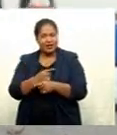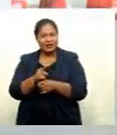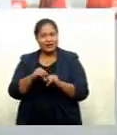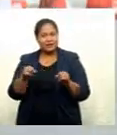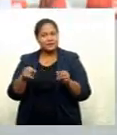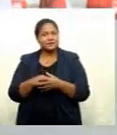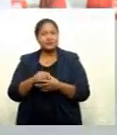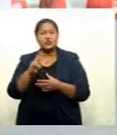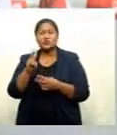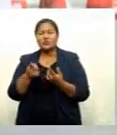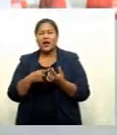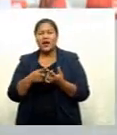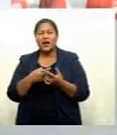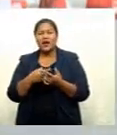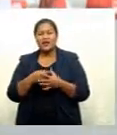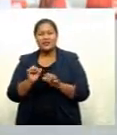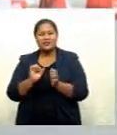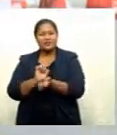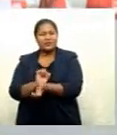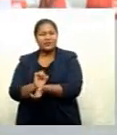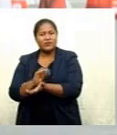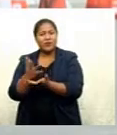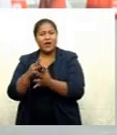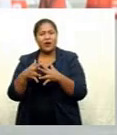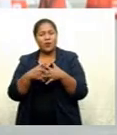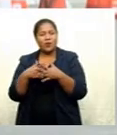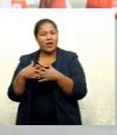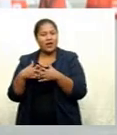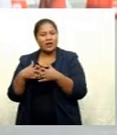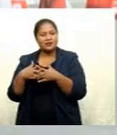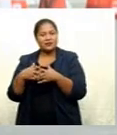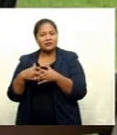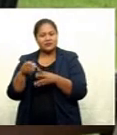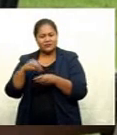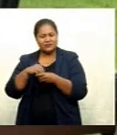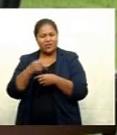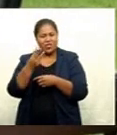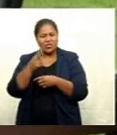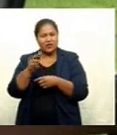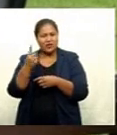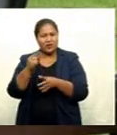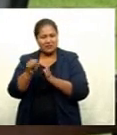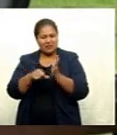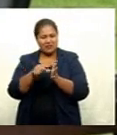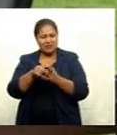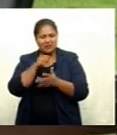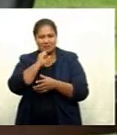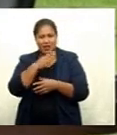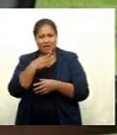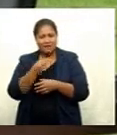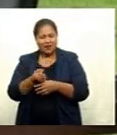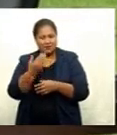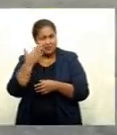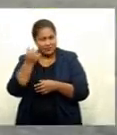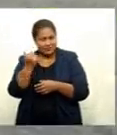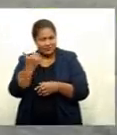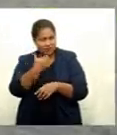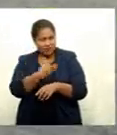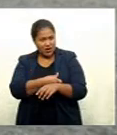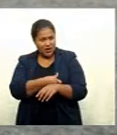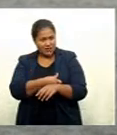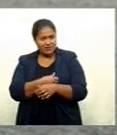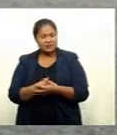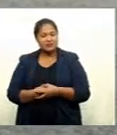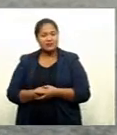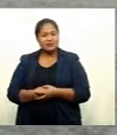other arrests were recorded in the Western Division, involved a 31-year-old man who was found drunk along the Saru Back Road, while